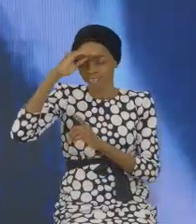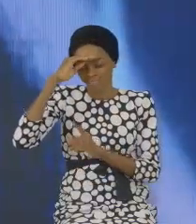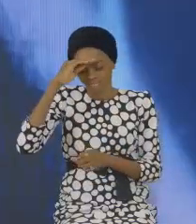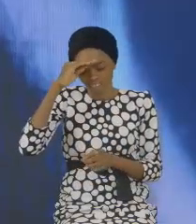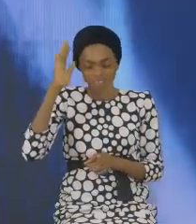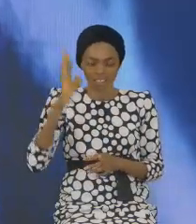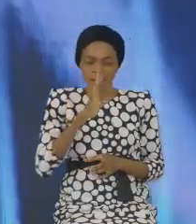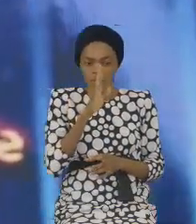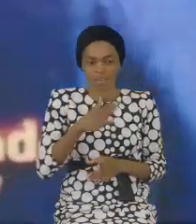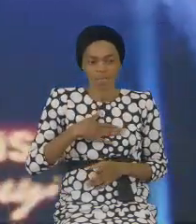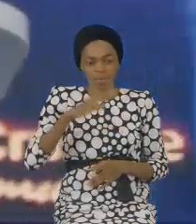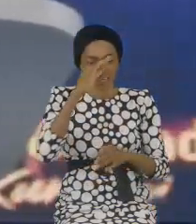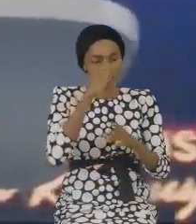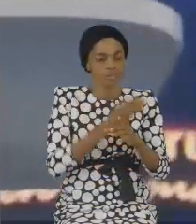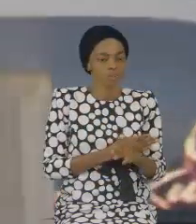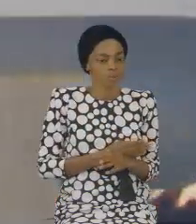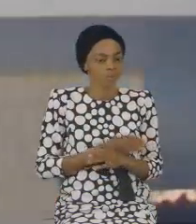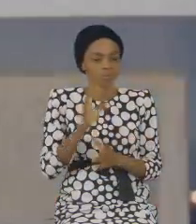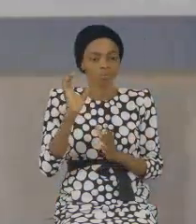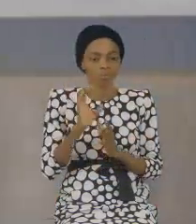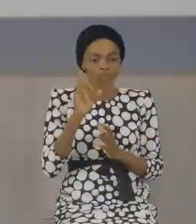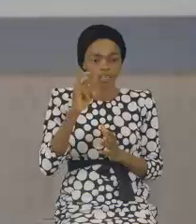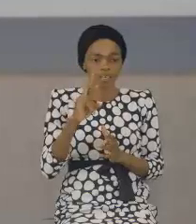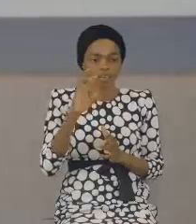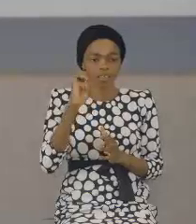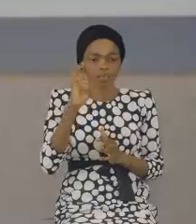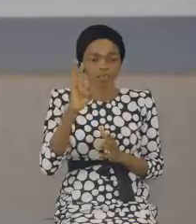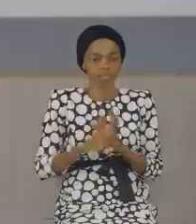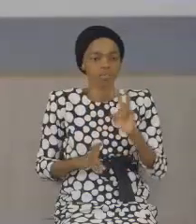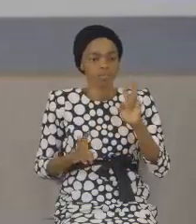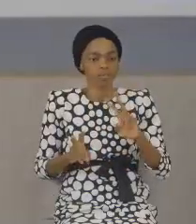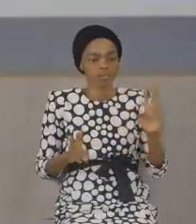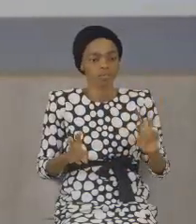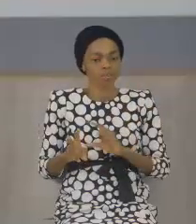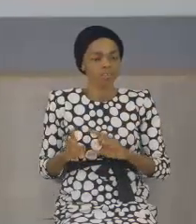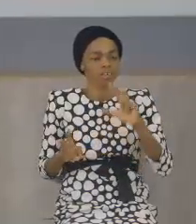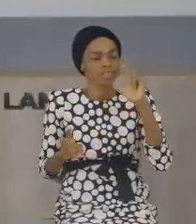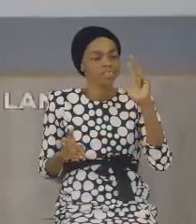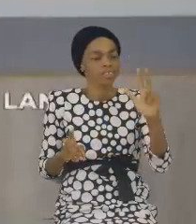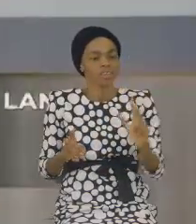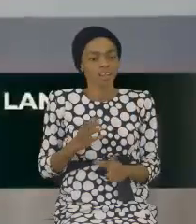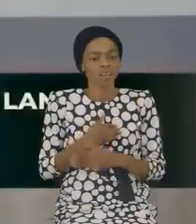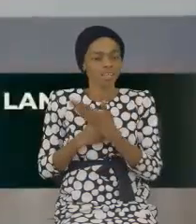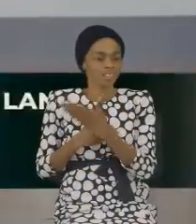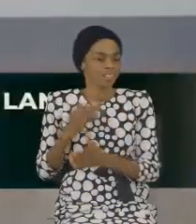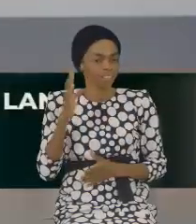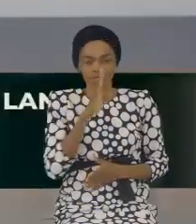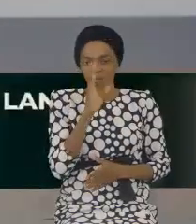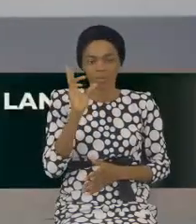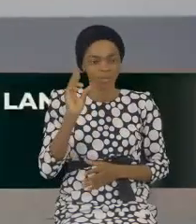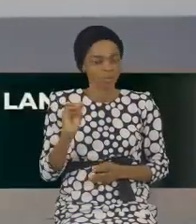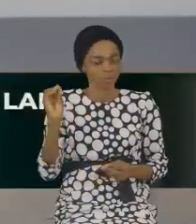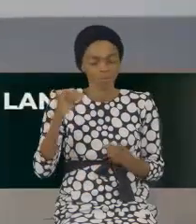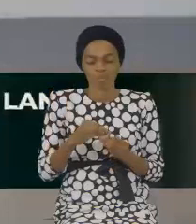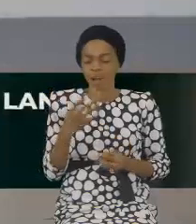son." Look at chapter 22. We're reading from verse 3 there. Chapter 22, verse 3. "And there shall be no